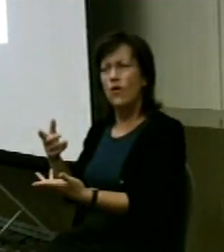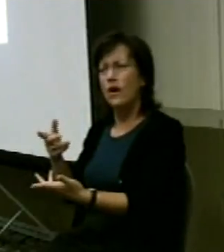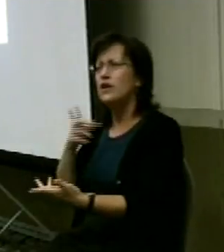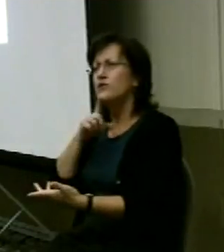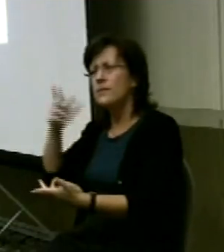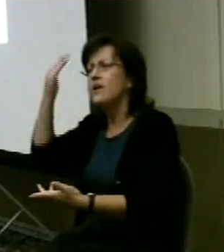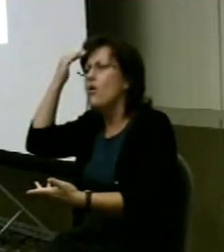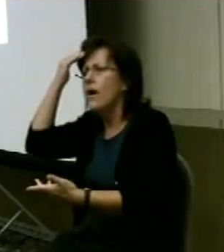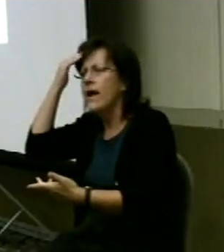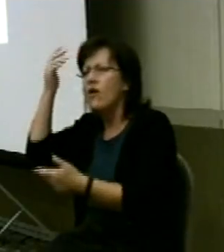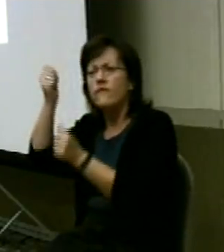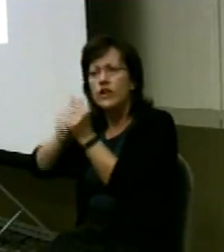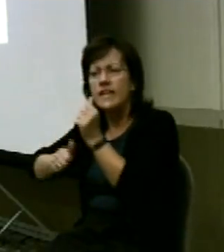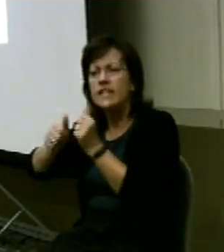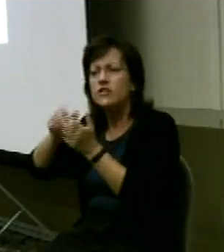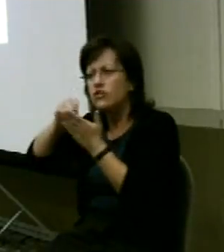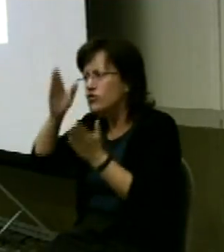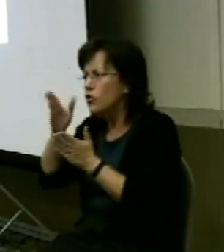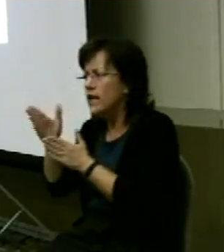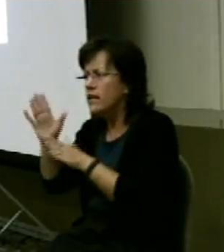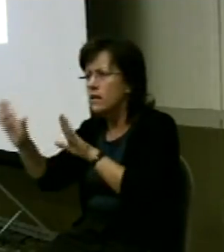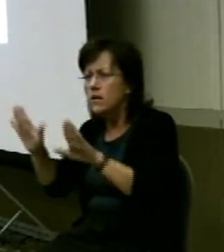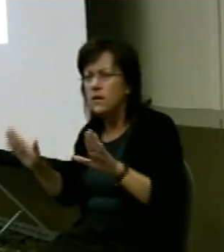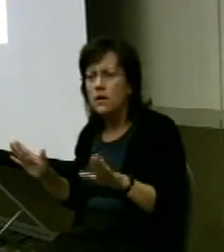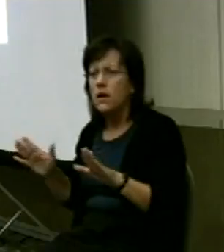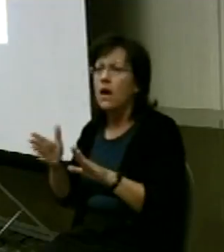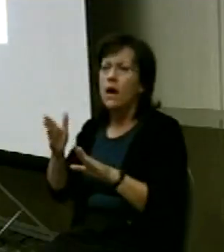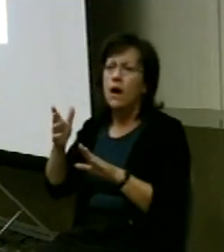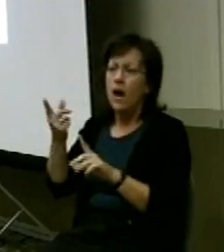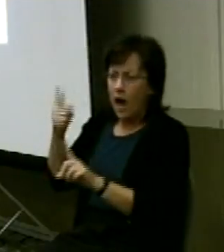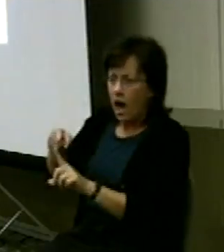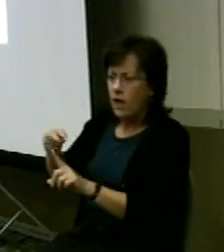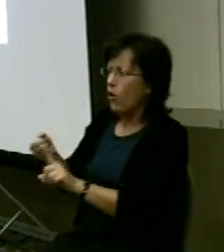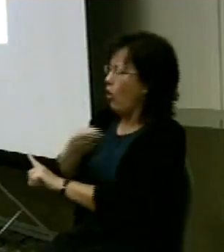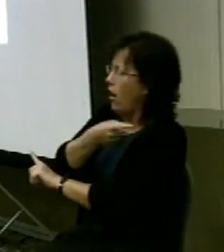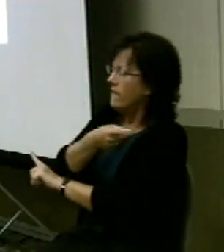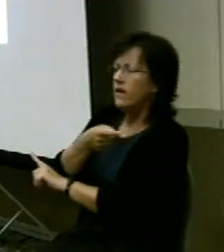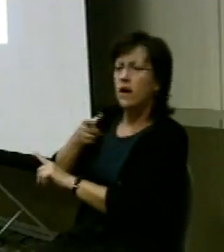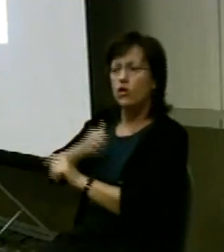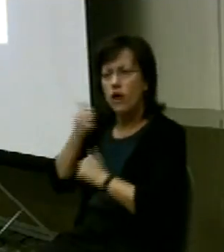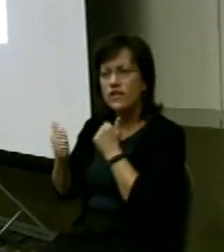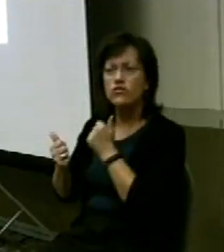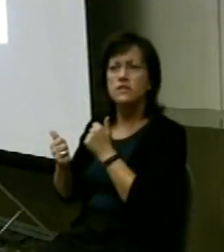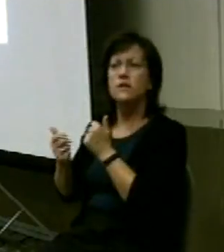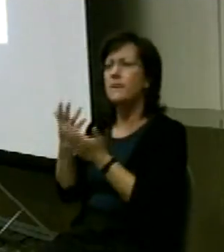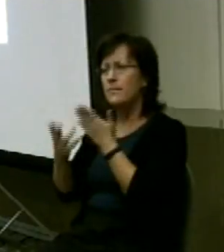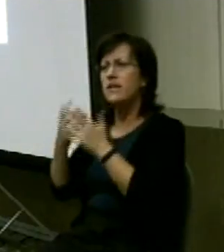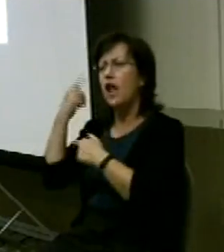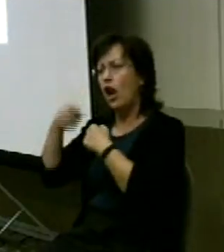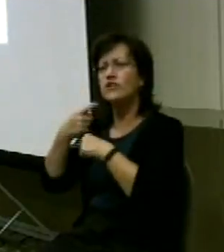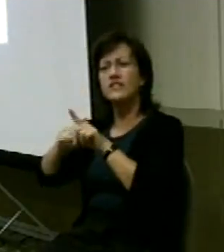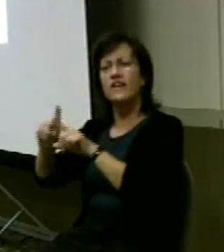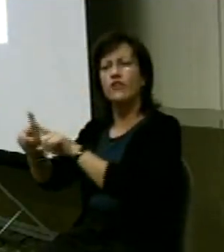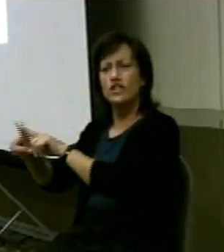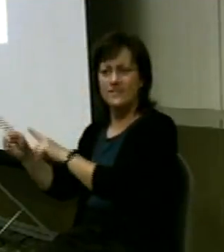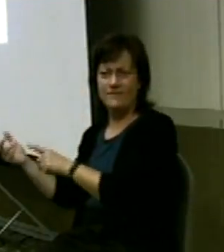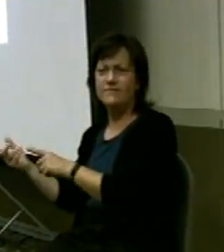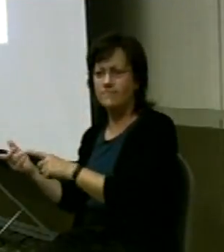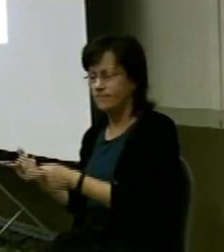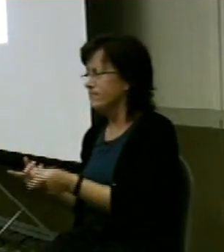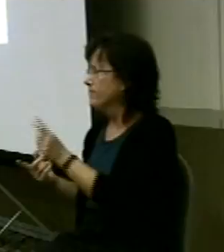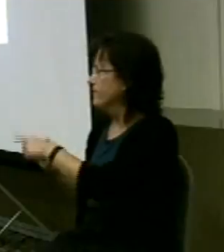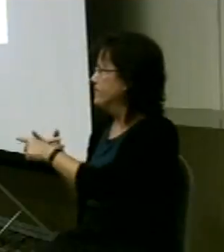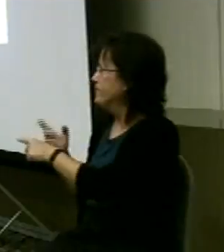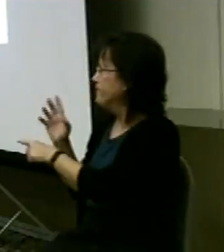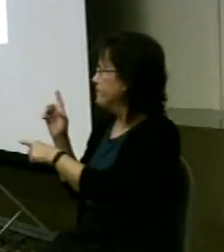aware of how for each student on or off task or aggression or whatever might look differently. Yes? Bring to the student's attention that their